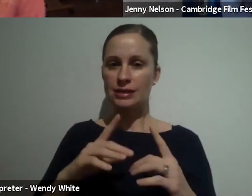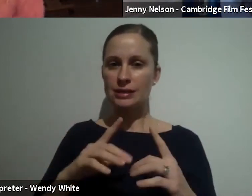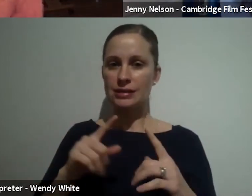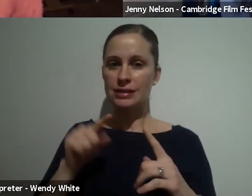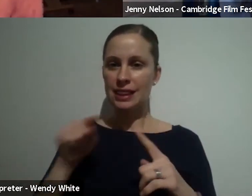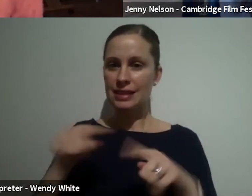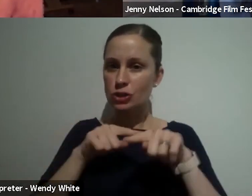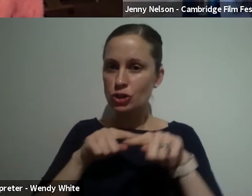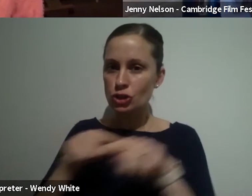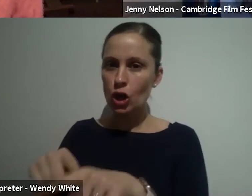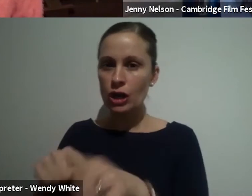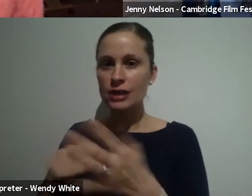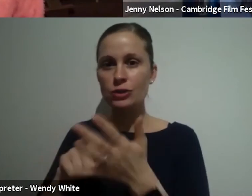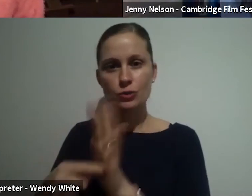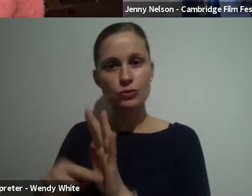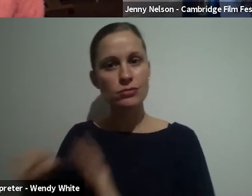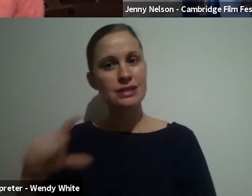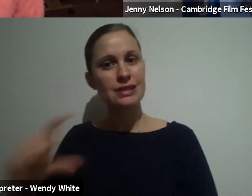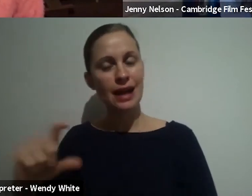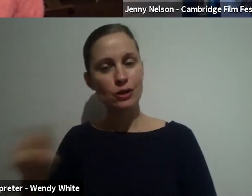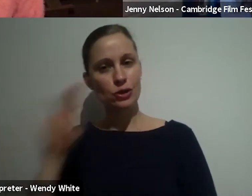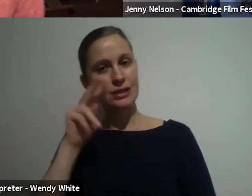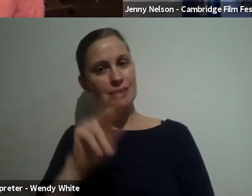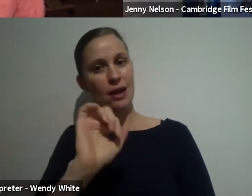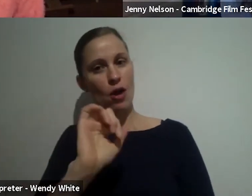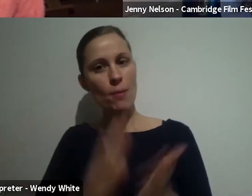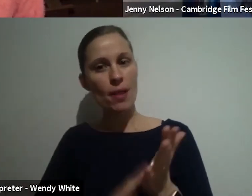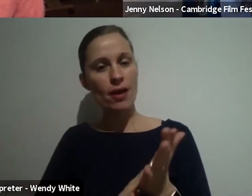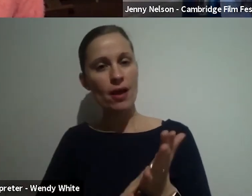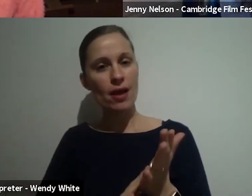her mother as a person that is all the time,